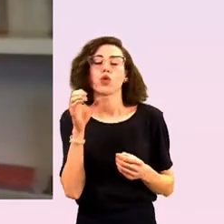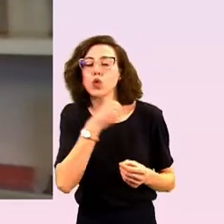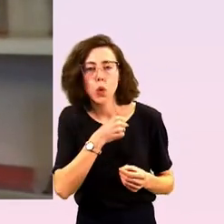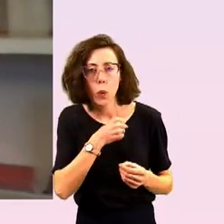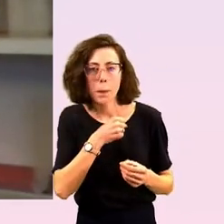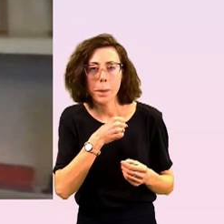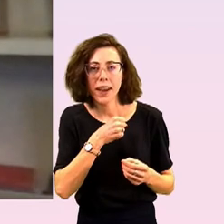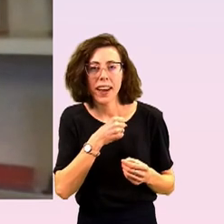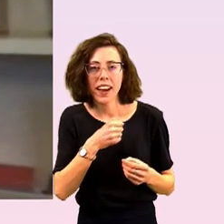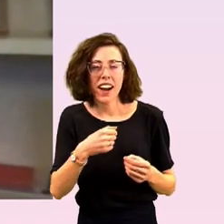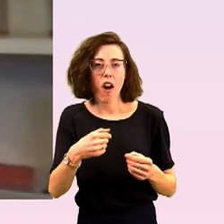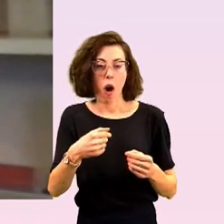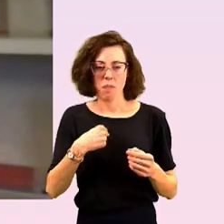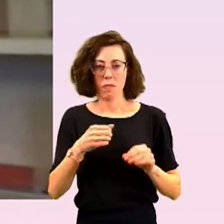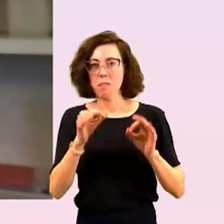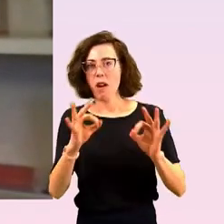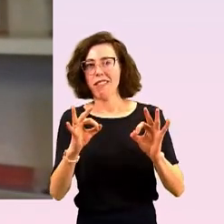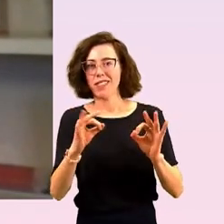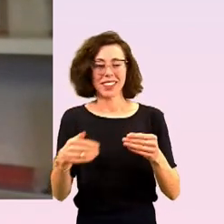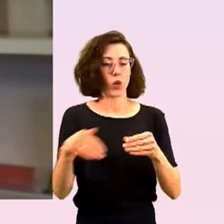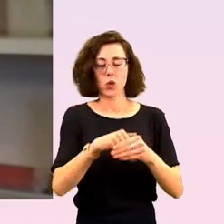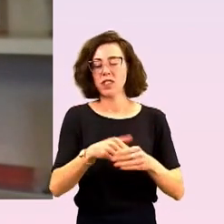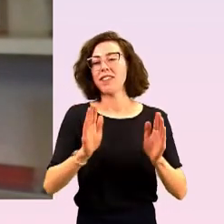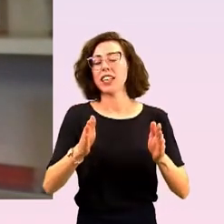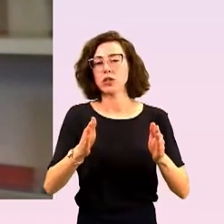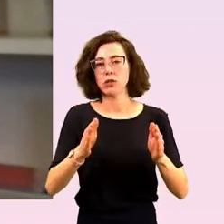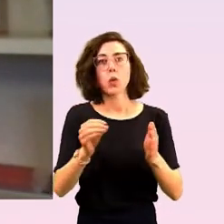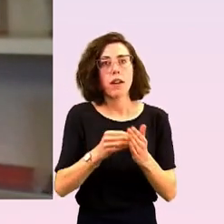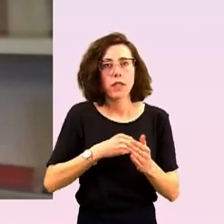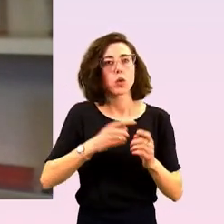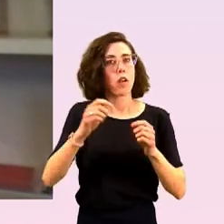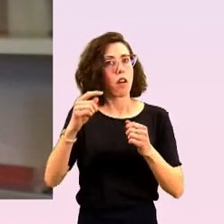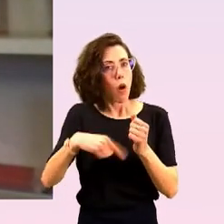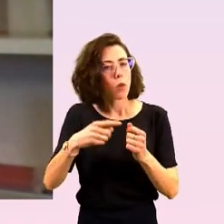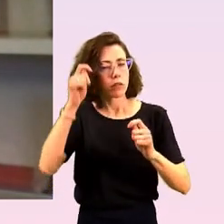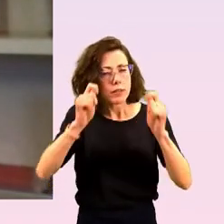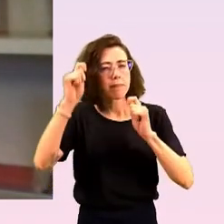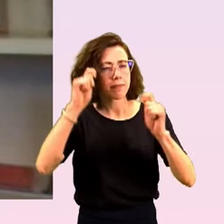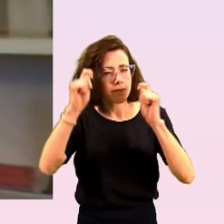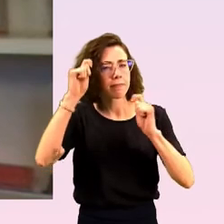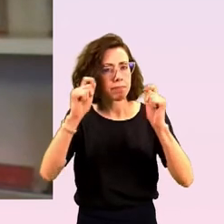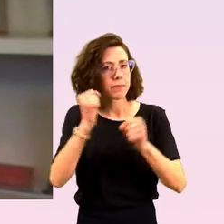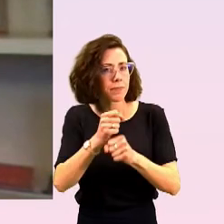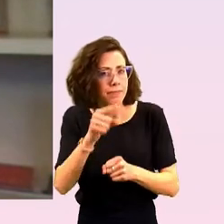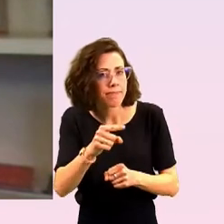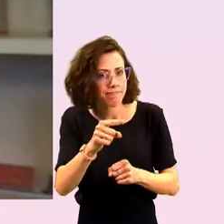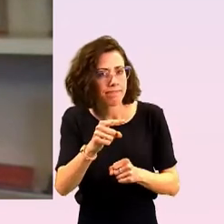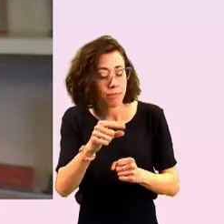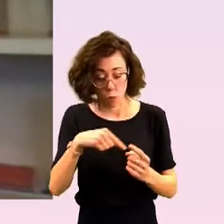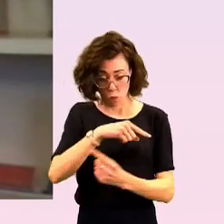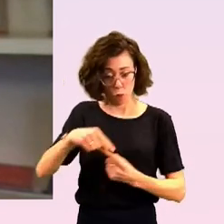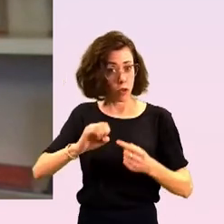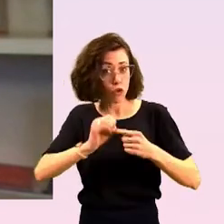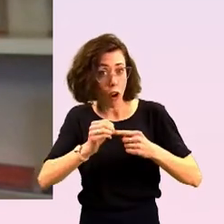fighting against, and you don't have these. So I think you actively need to consider that, and it's something, you know, we try to